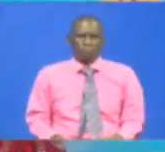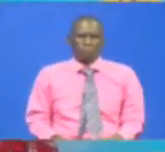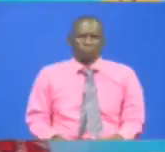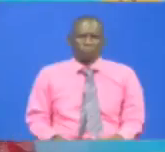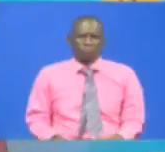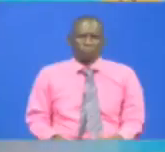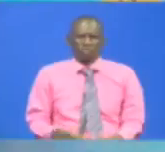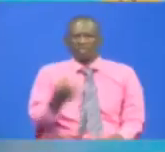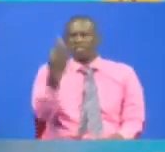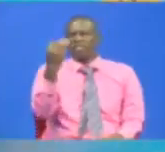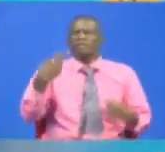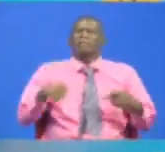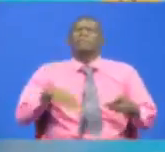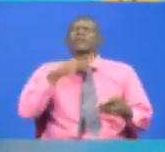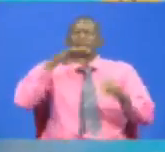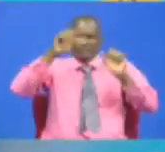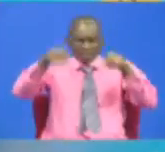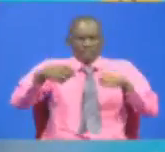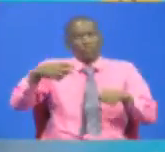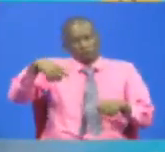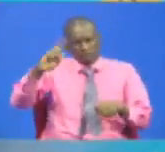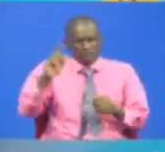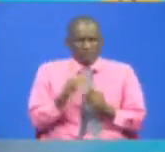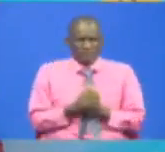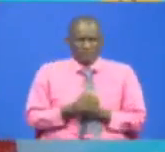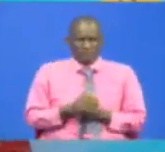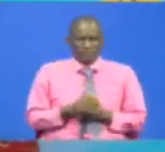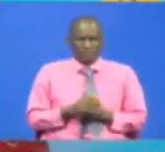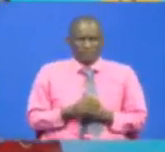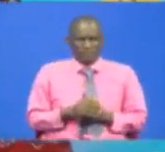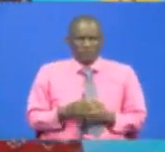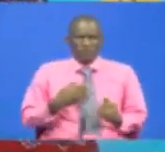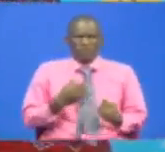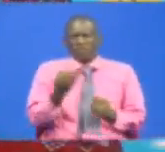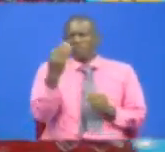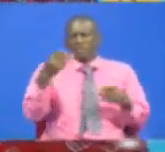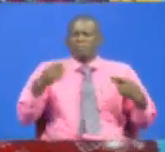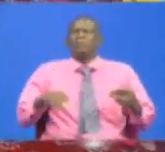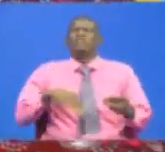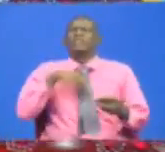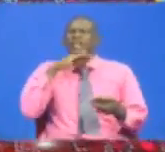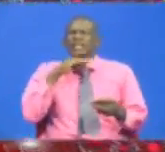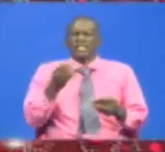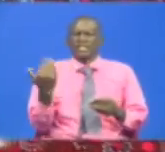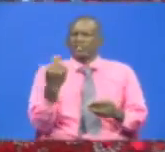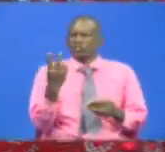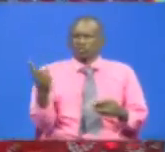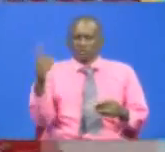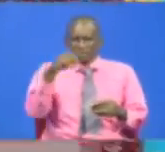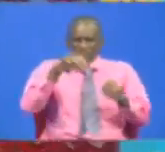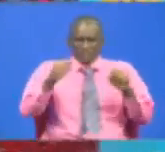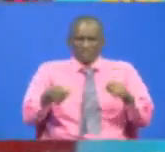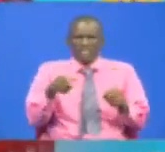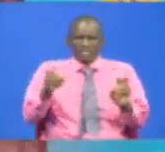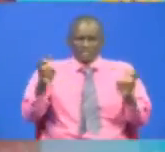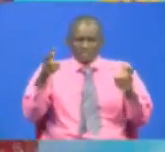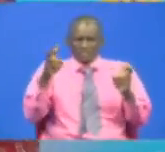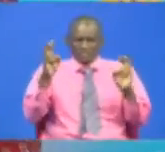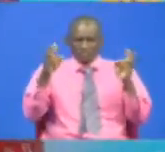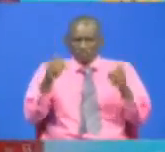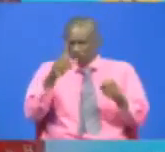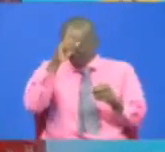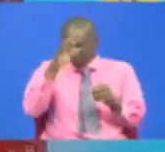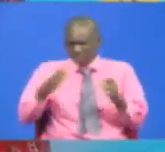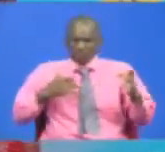30 deaths, Chemtai, yes, you are right. There are 30 people who have died. This is a matter, of course, of serious